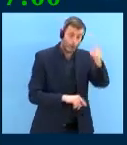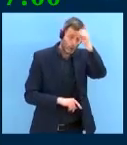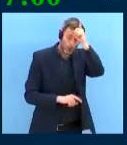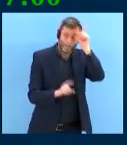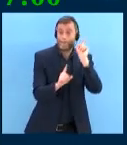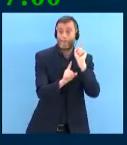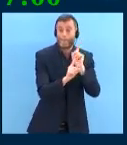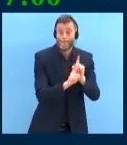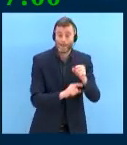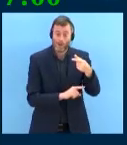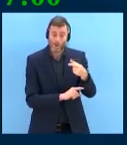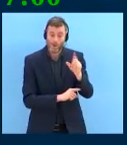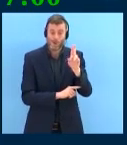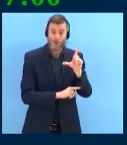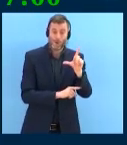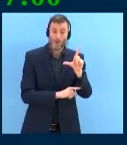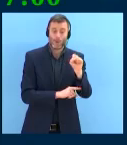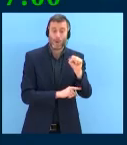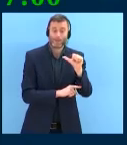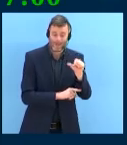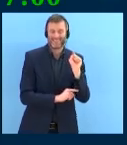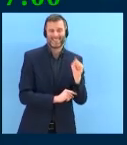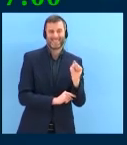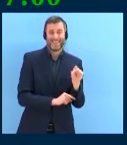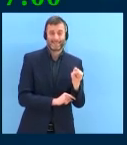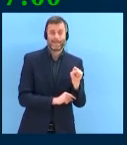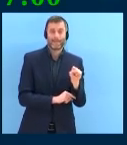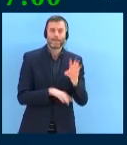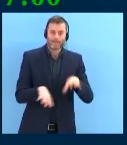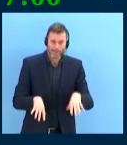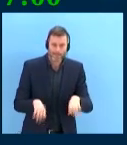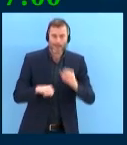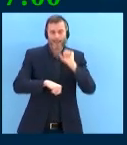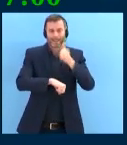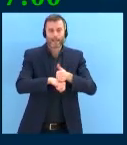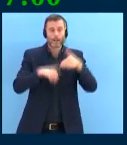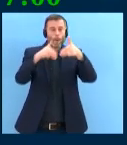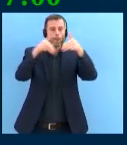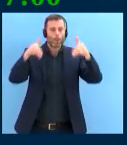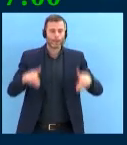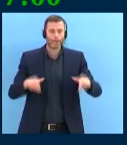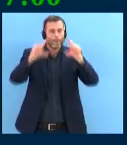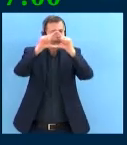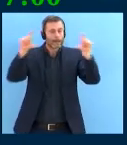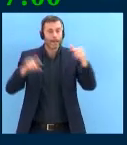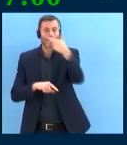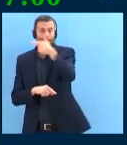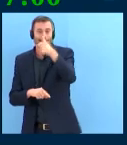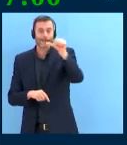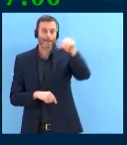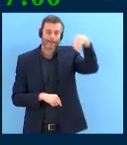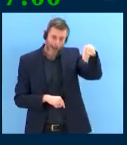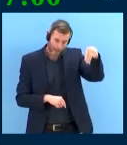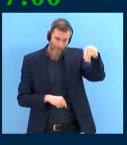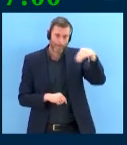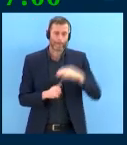together they're working on this project I already mentioned to establish the TAM Museum in Berlin. The floor is